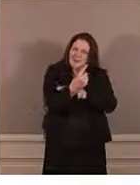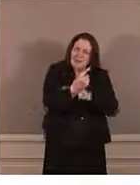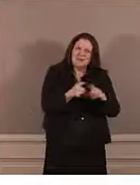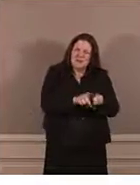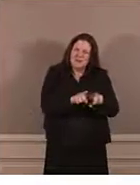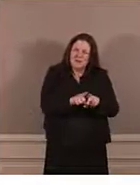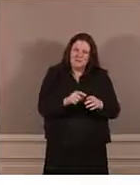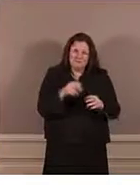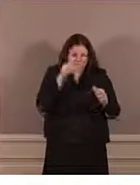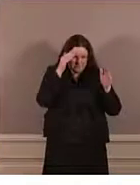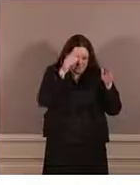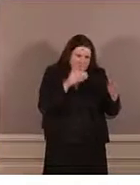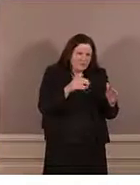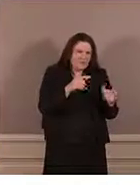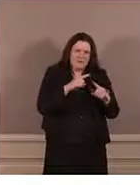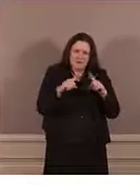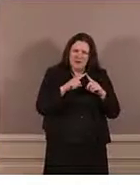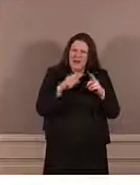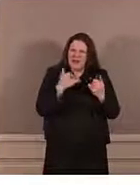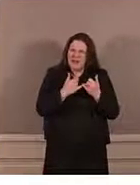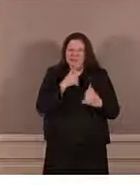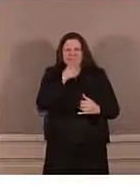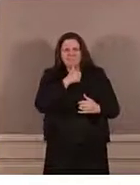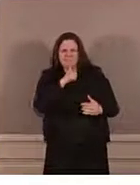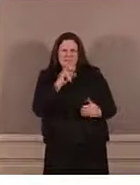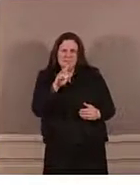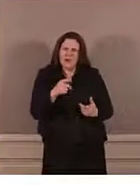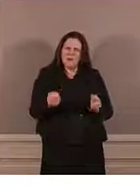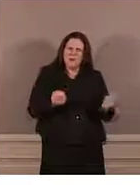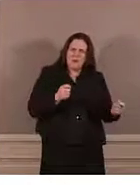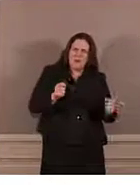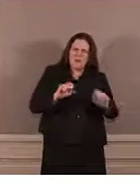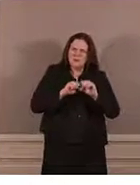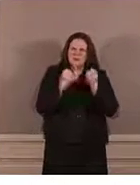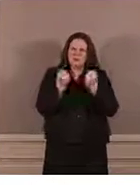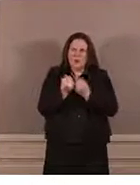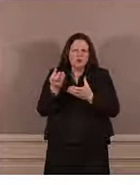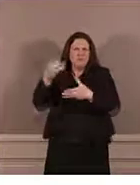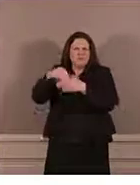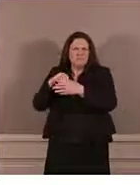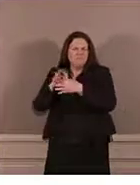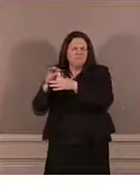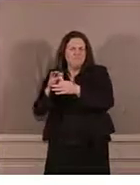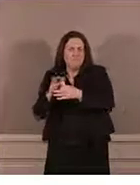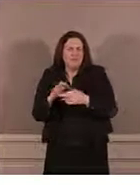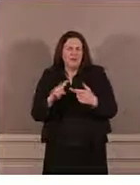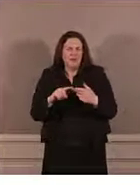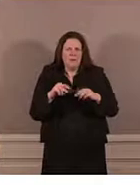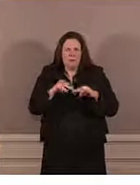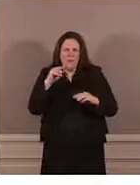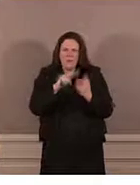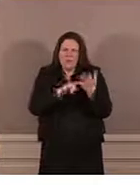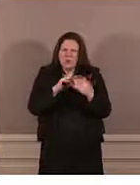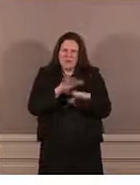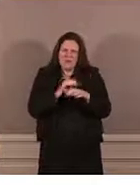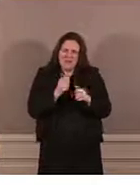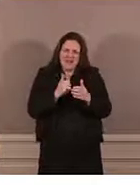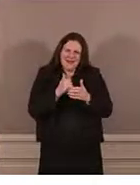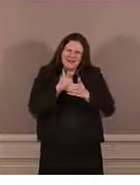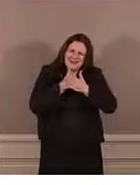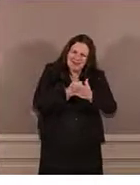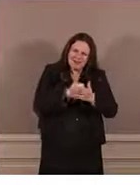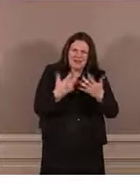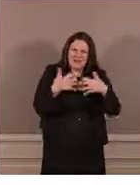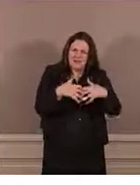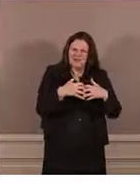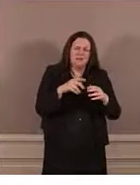well. So looking at issues like resilience, socialisation, use of assistive technology, and all the life skills that